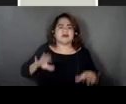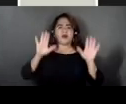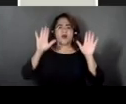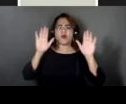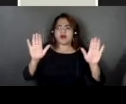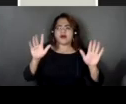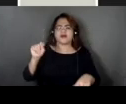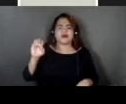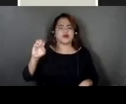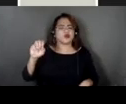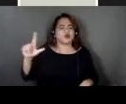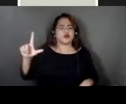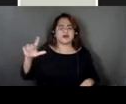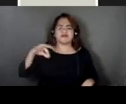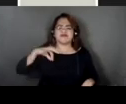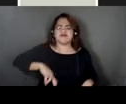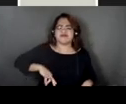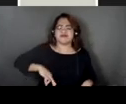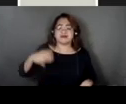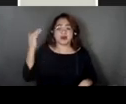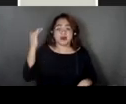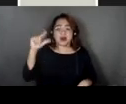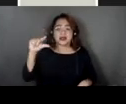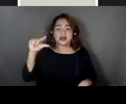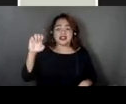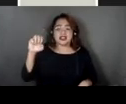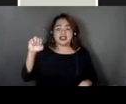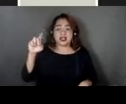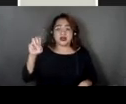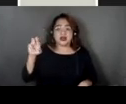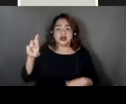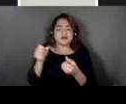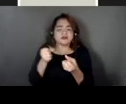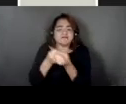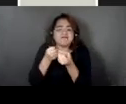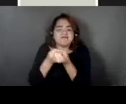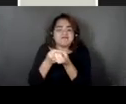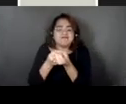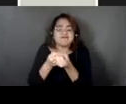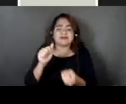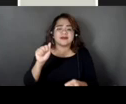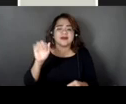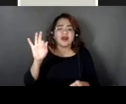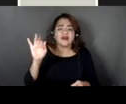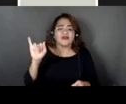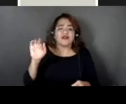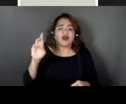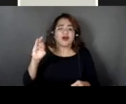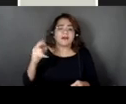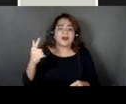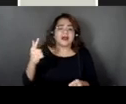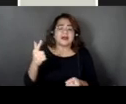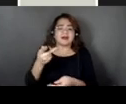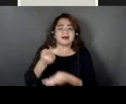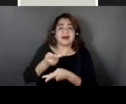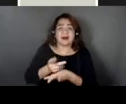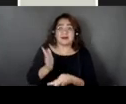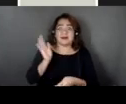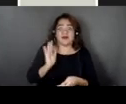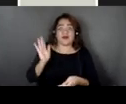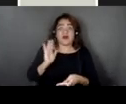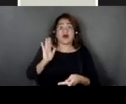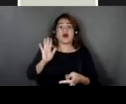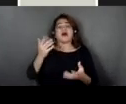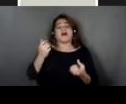to provide gender affirming care. Because, you know, prior to this, I would have folks that might drive 3